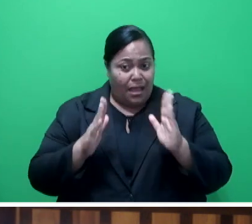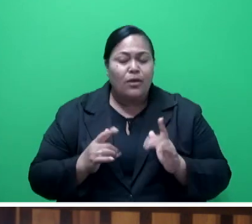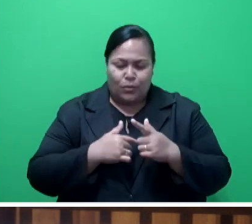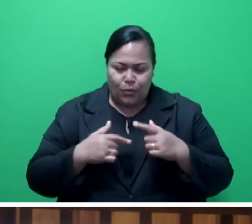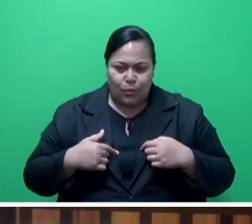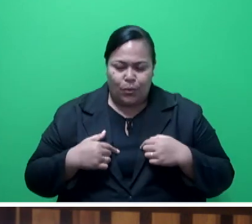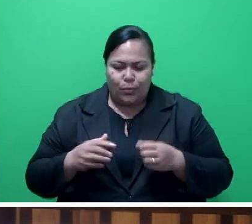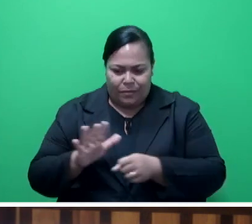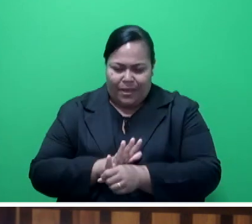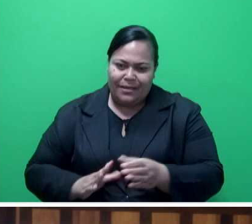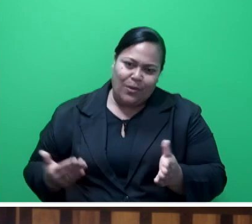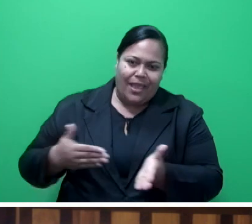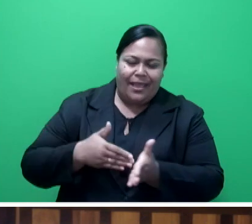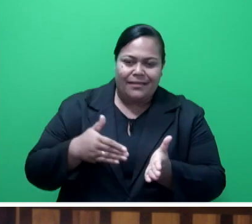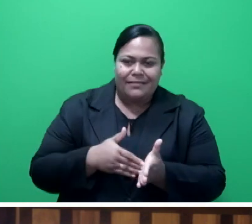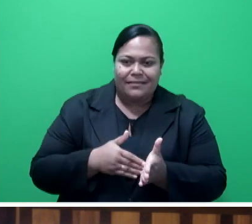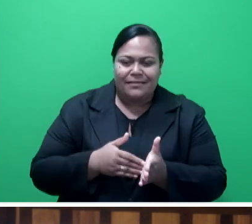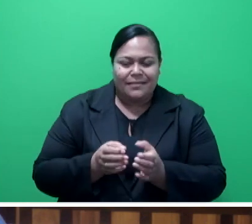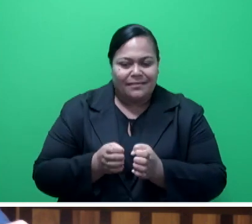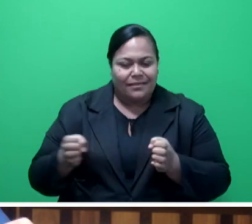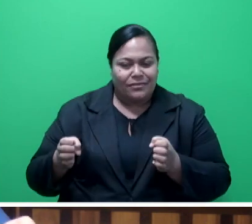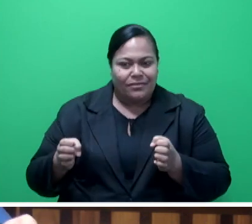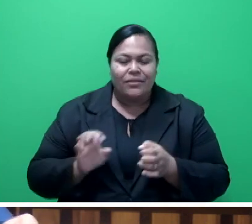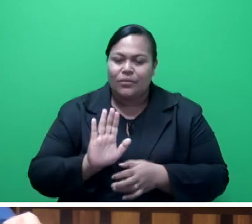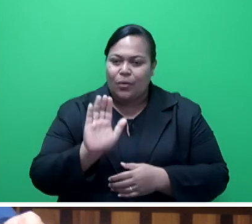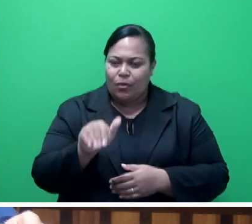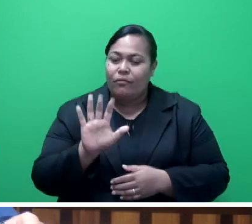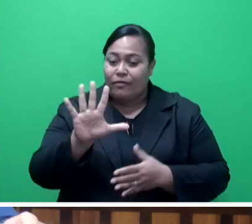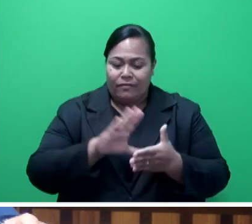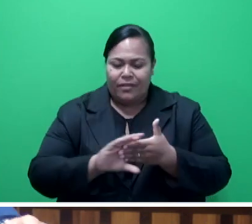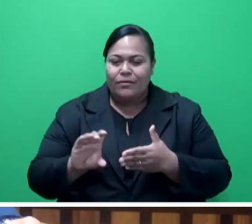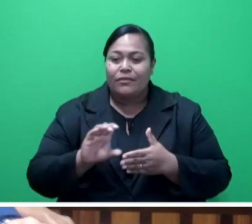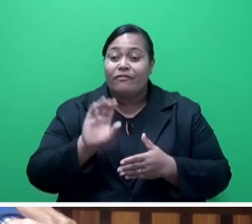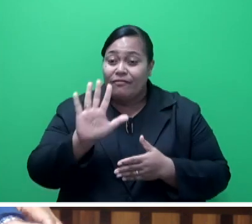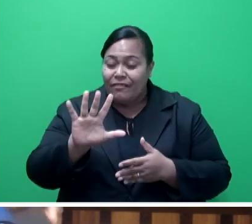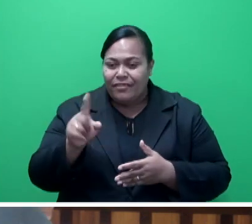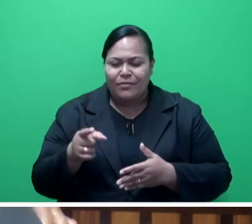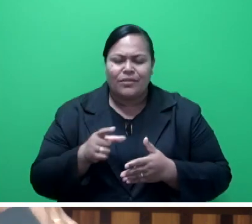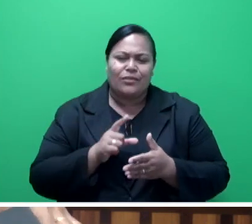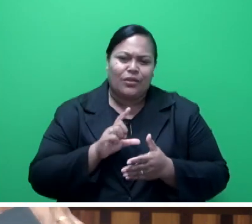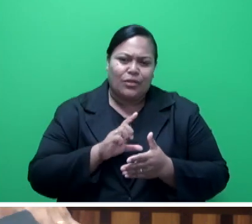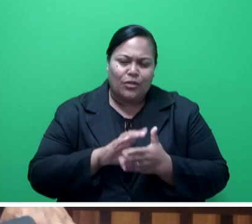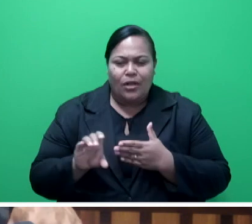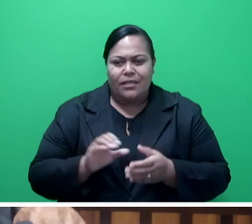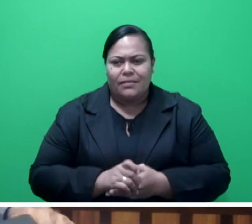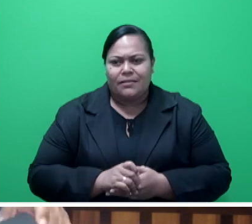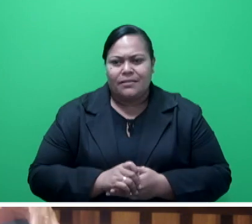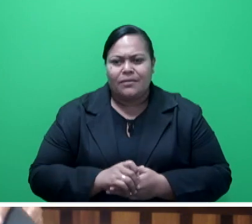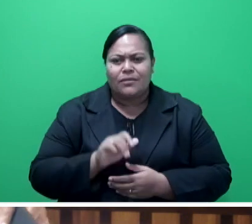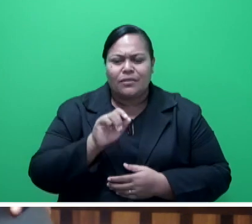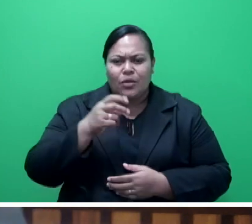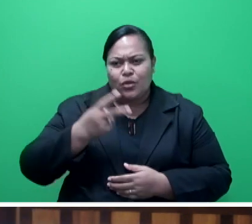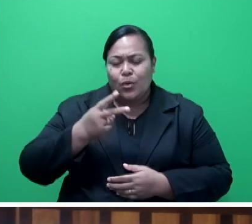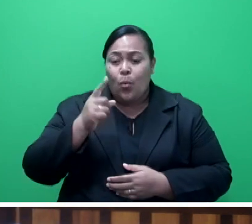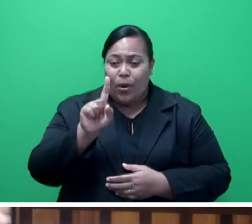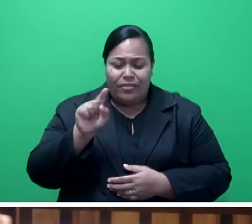the homes up to $5,000. And Mr. Speaker, sir, we've received 1,200 applications for retrofitting, of